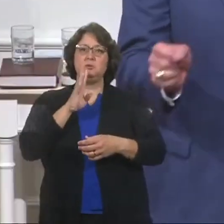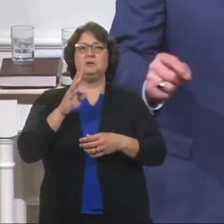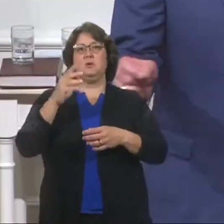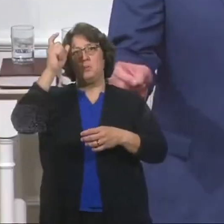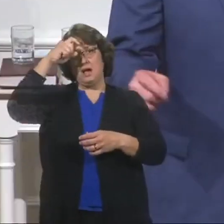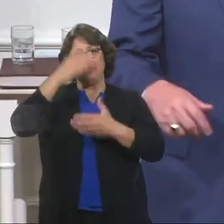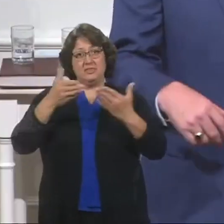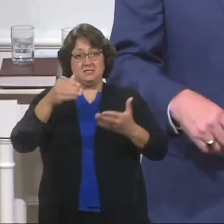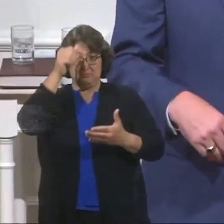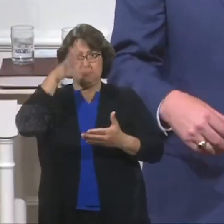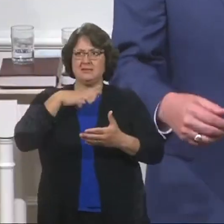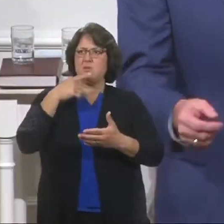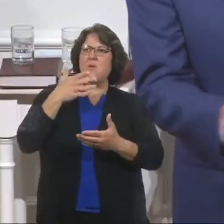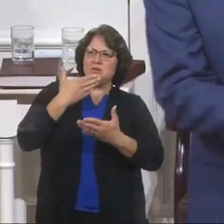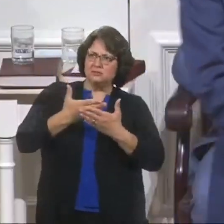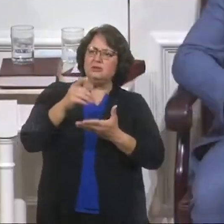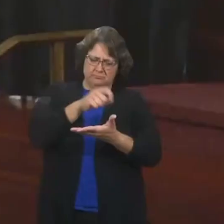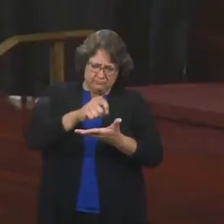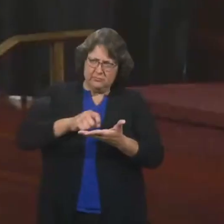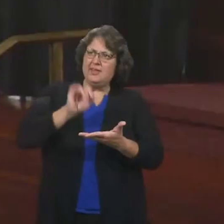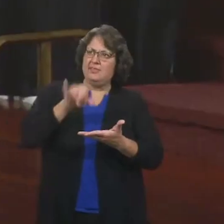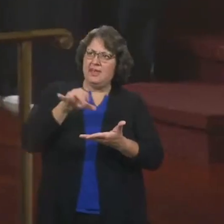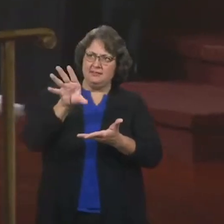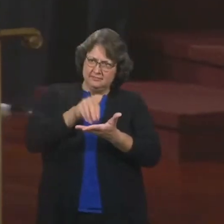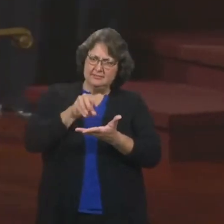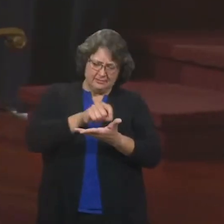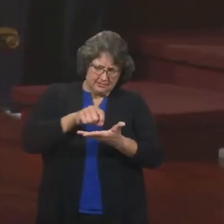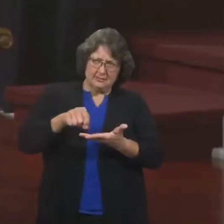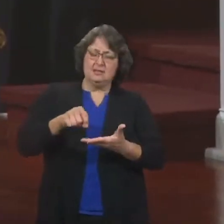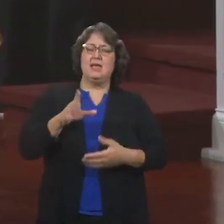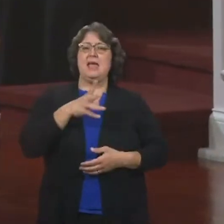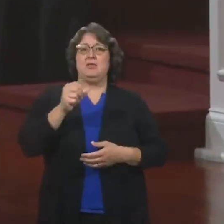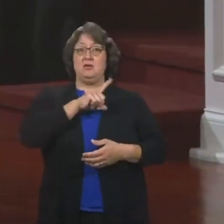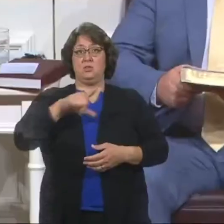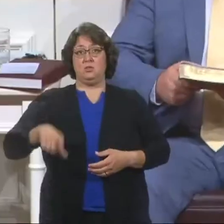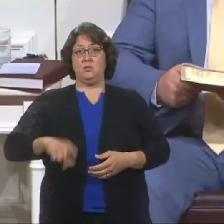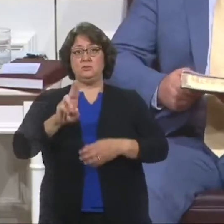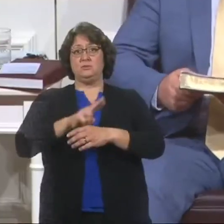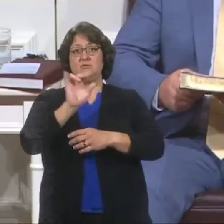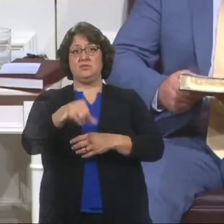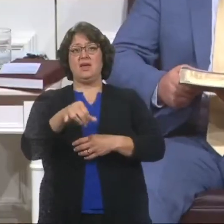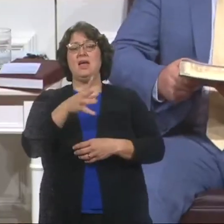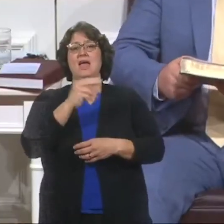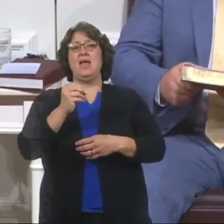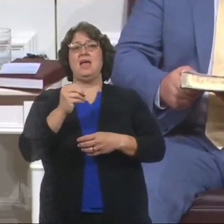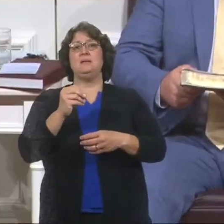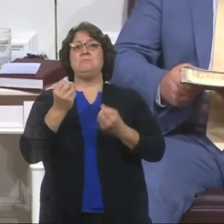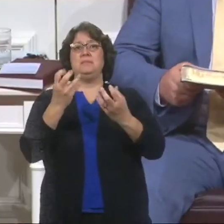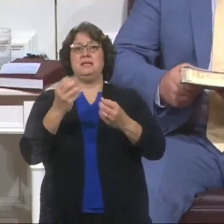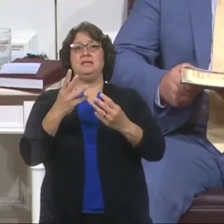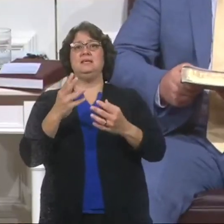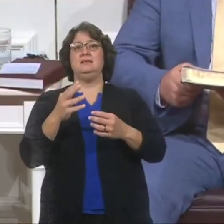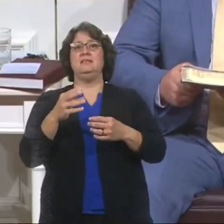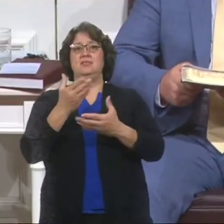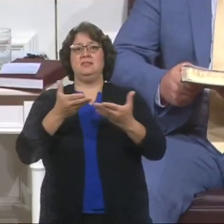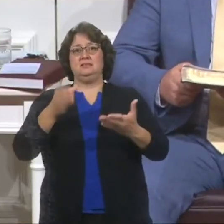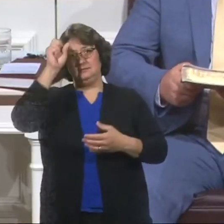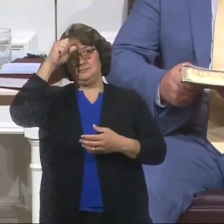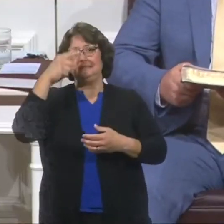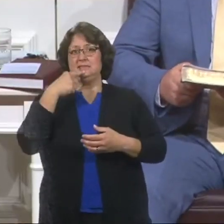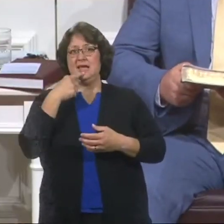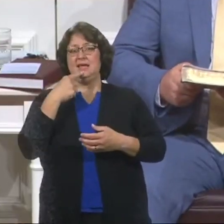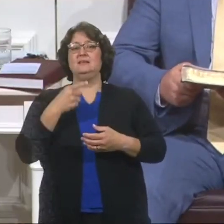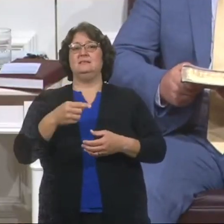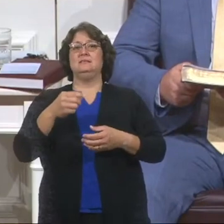men wrote it out and said, hey, that's really good. Let's write that down. And the Lord used and put many of it into the Holy Scriptures, ordained by the Lord